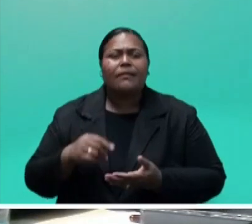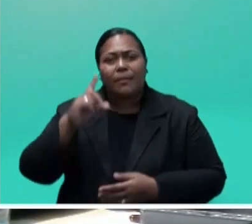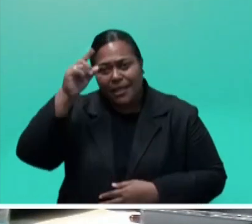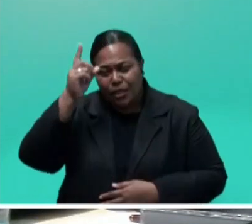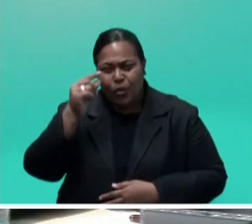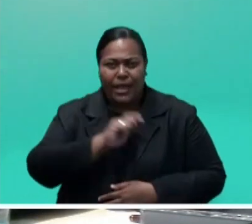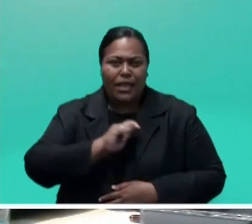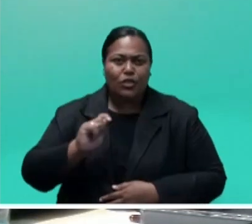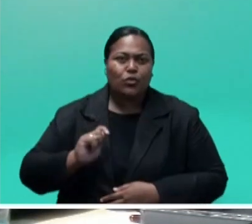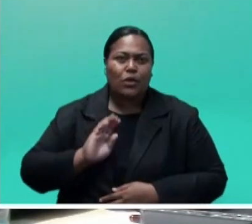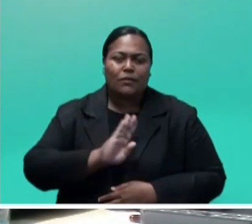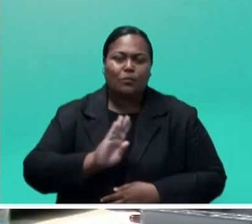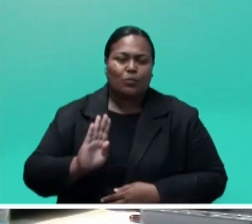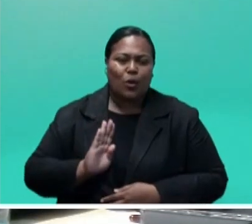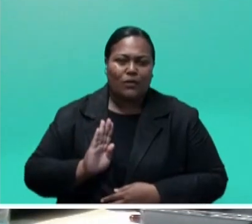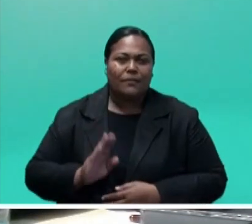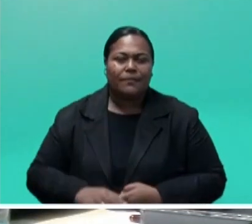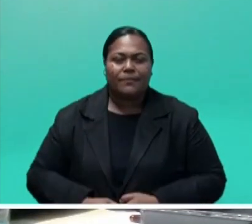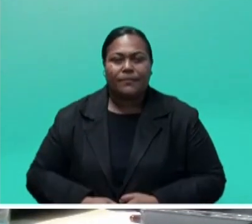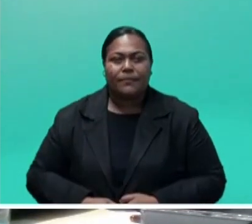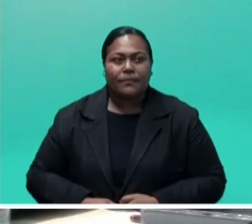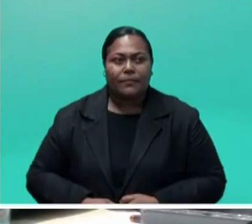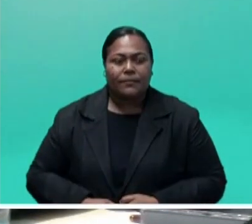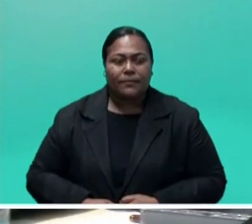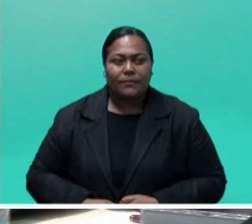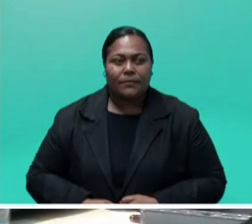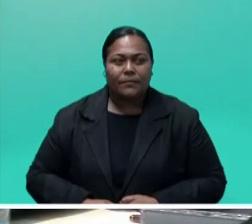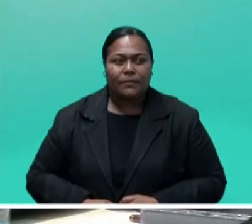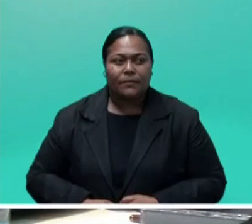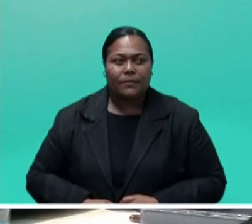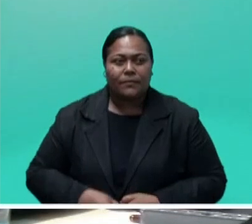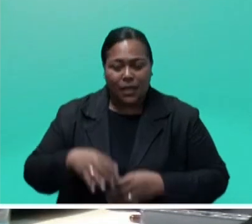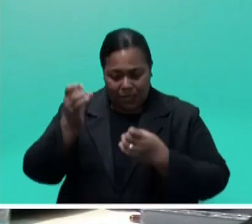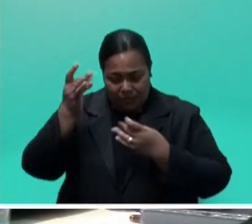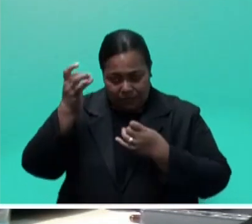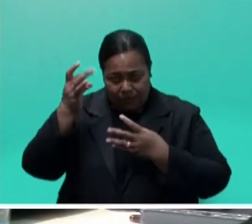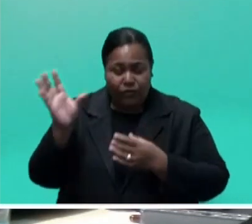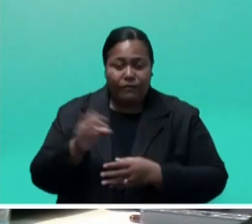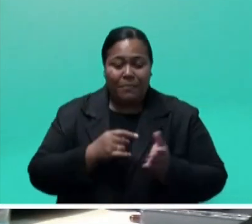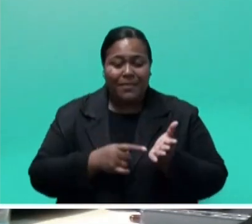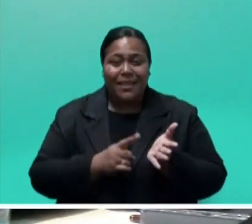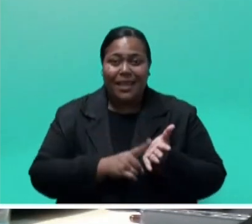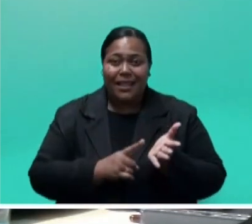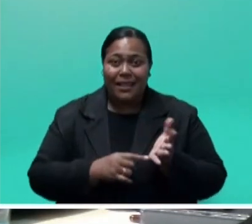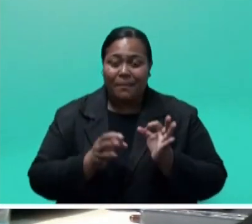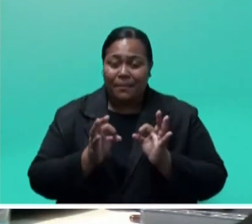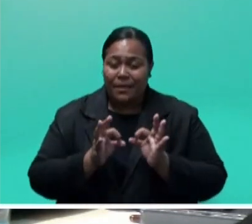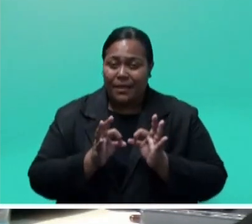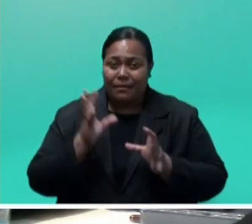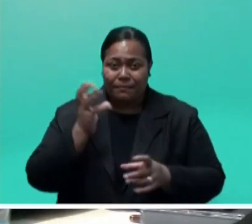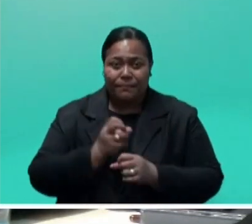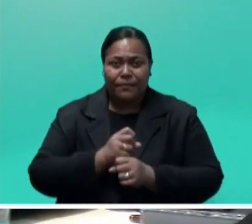Board Act, Trust Board. According to the information obtained from TLTB, Mr. Speaker, a total